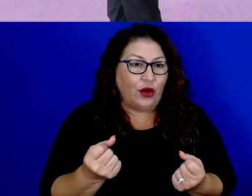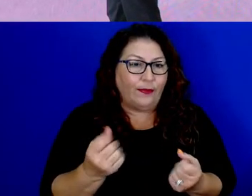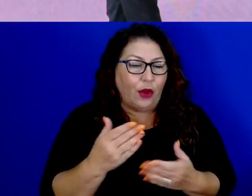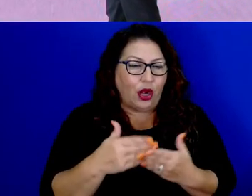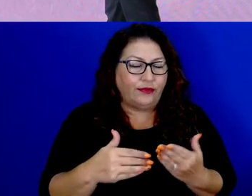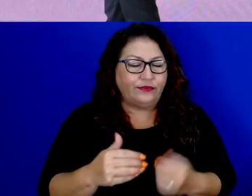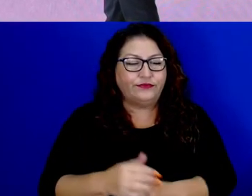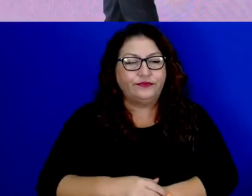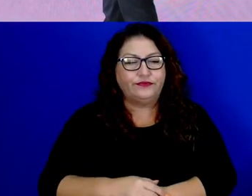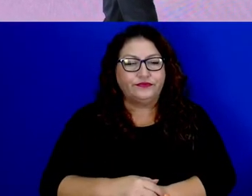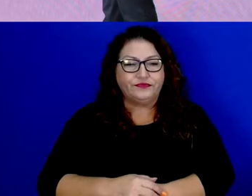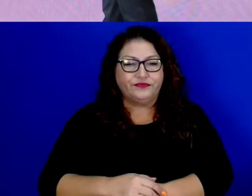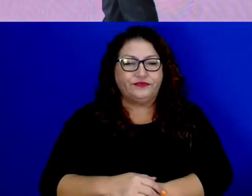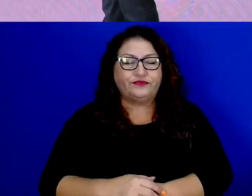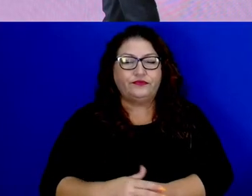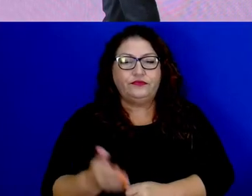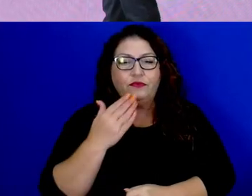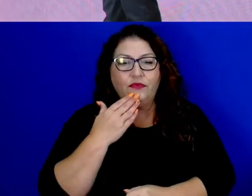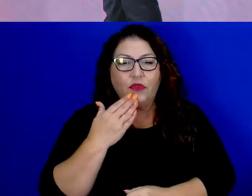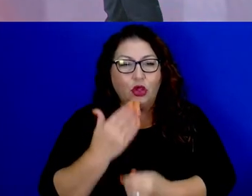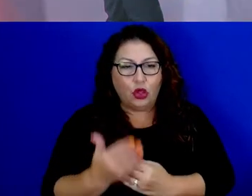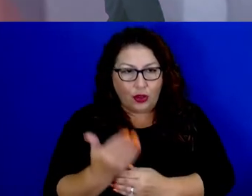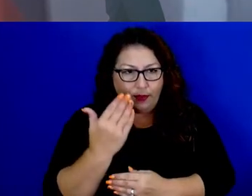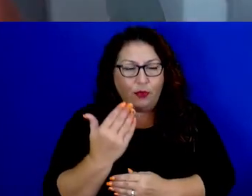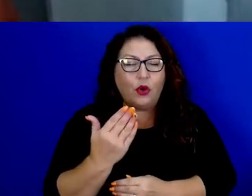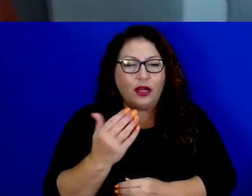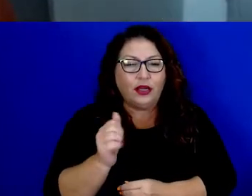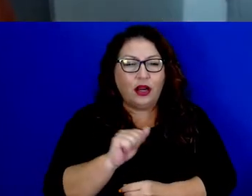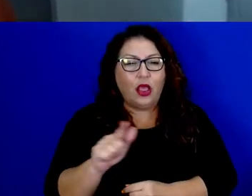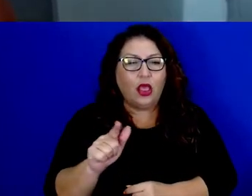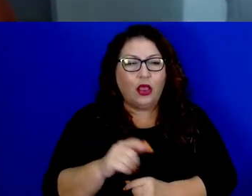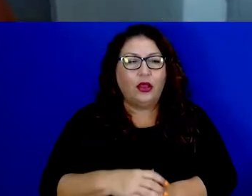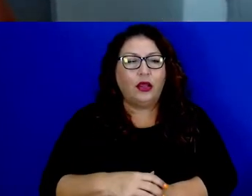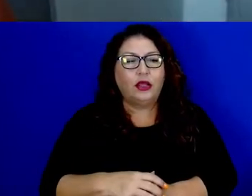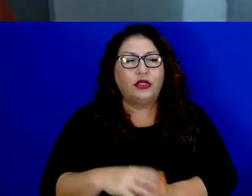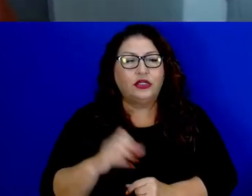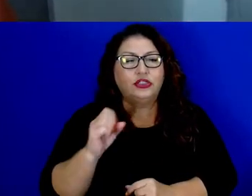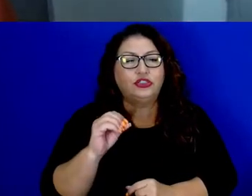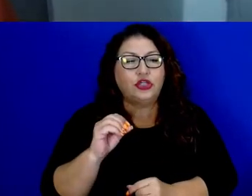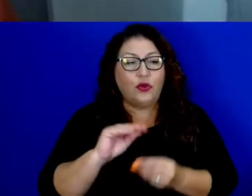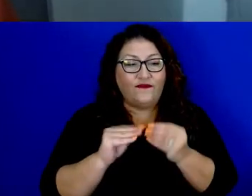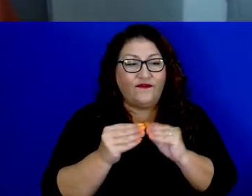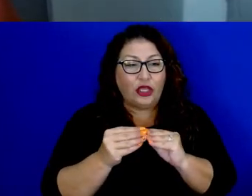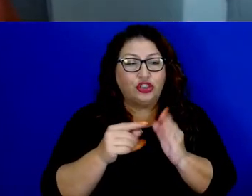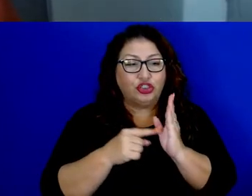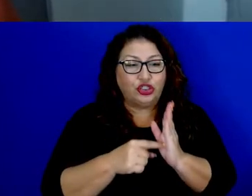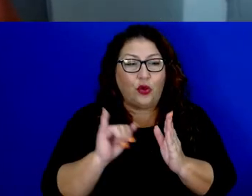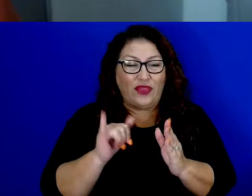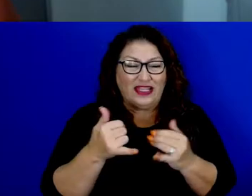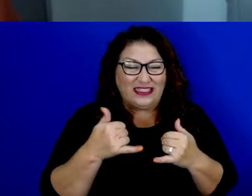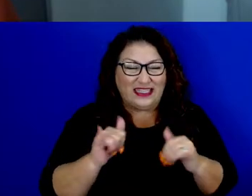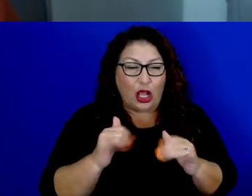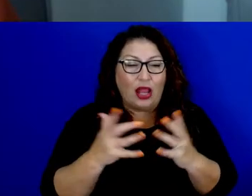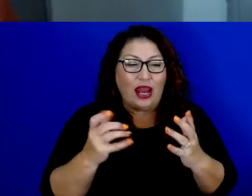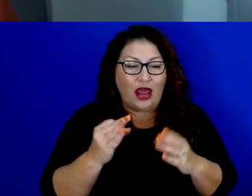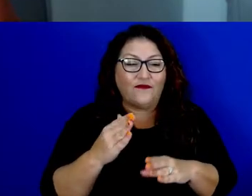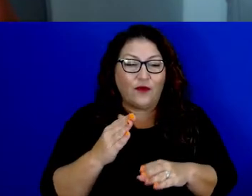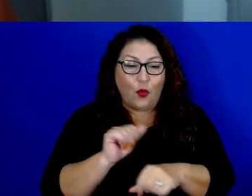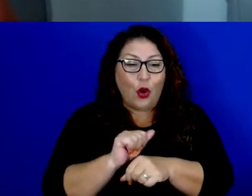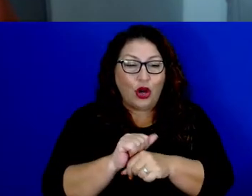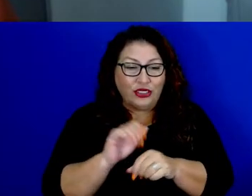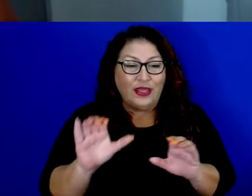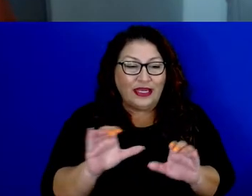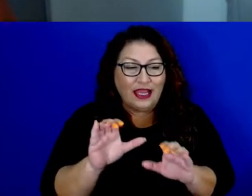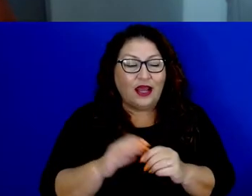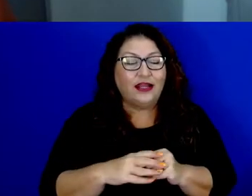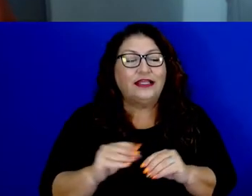Thank you. Good morning to you all. So the figures show that there is still a lot of work to be done. It's clear that the European